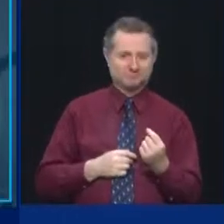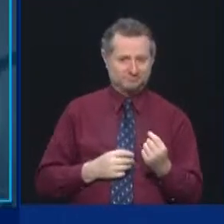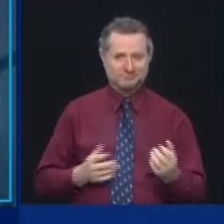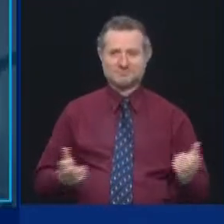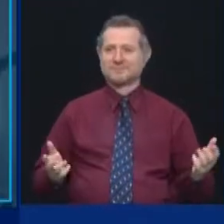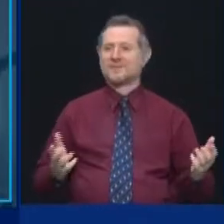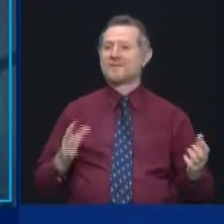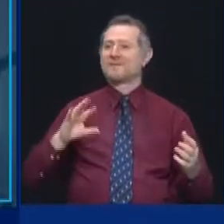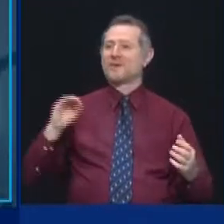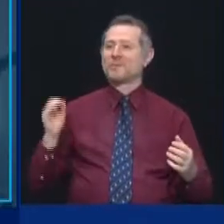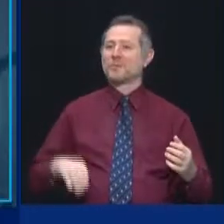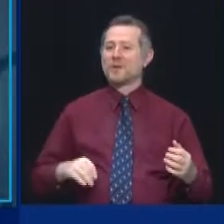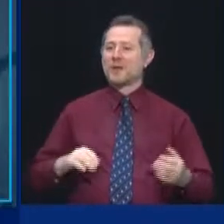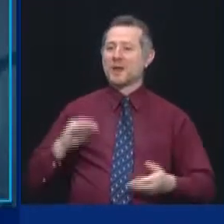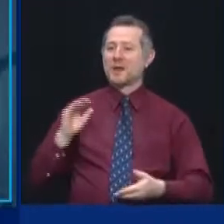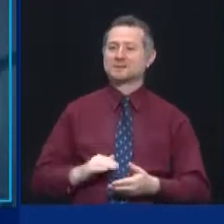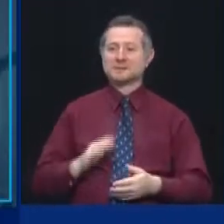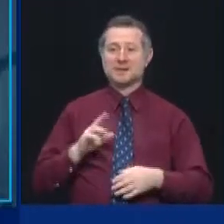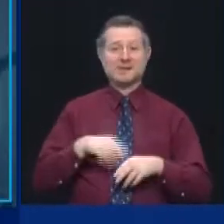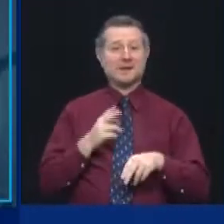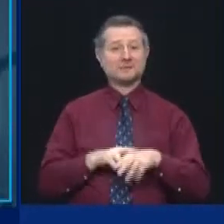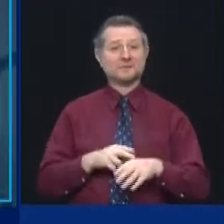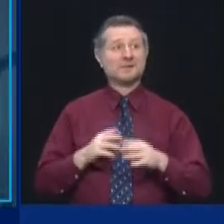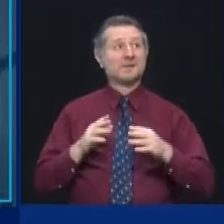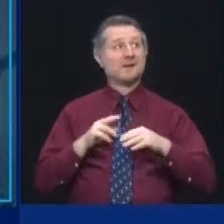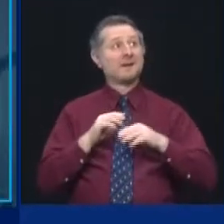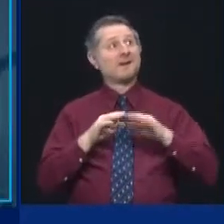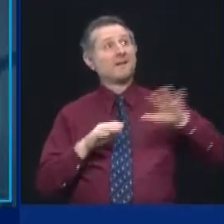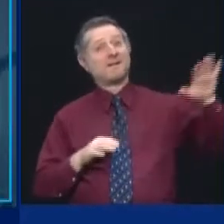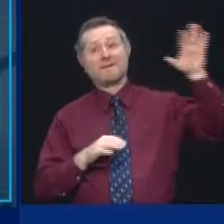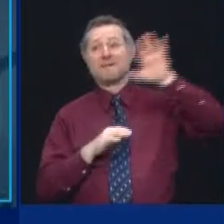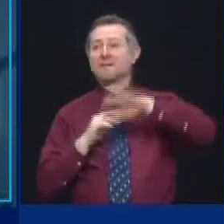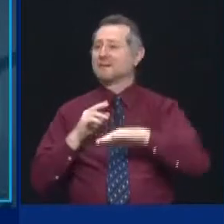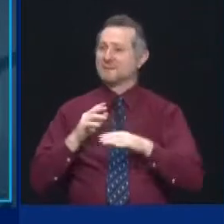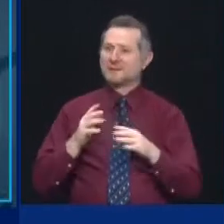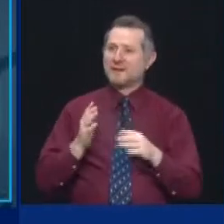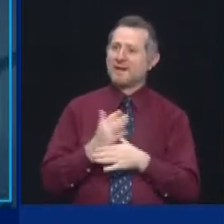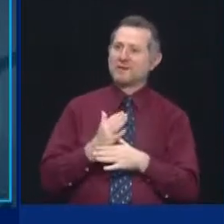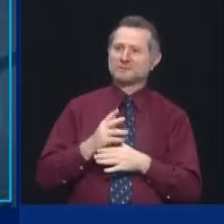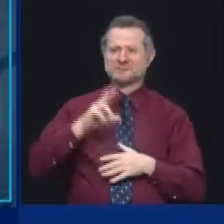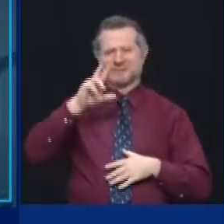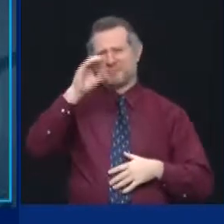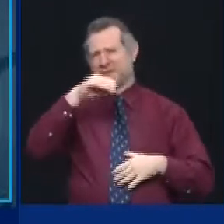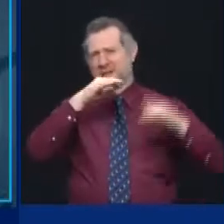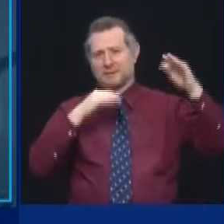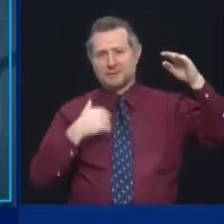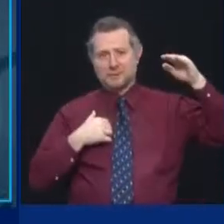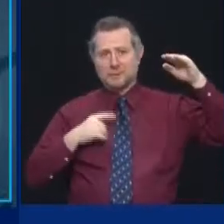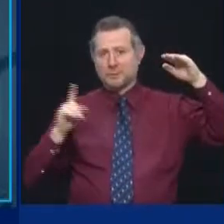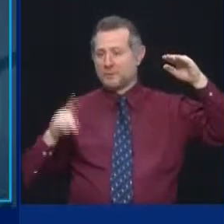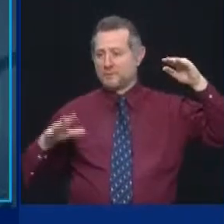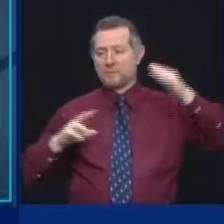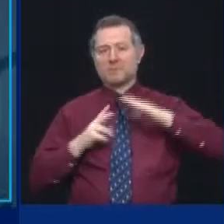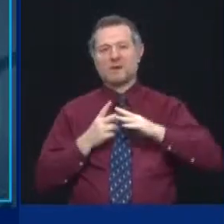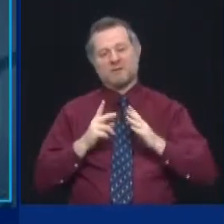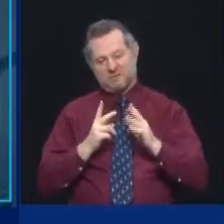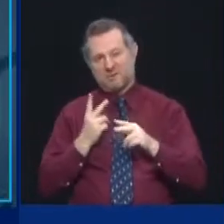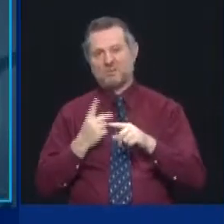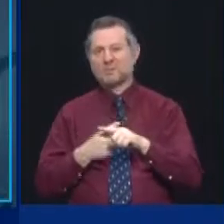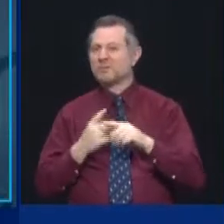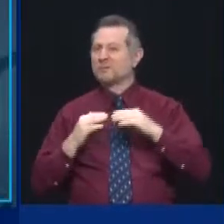Well, good afternoon. Good to see all of you today. It's an exciting day. Let